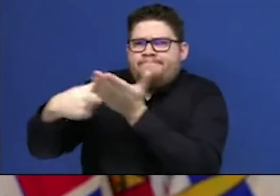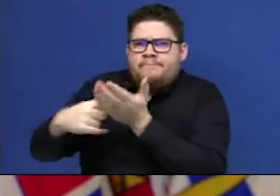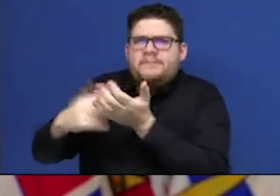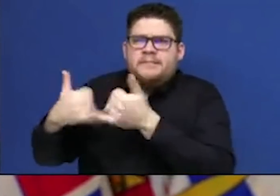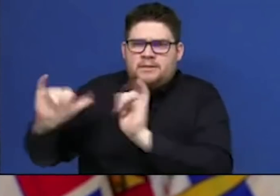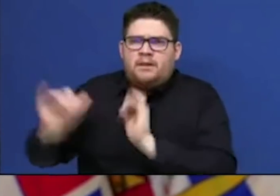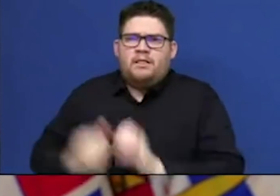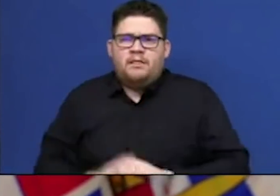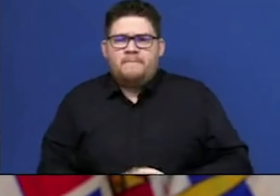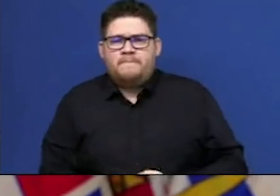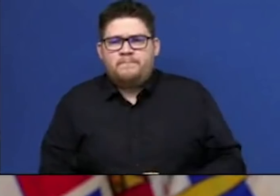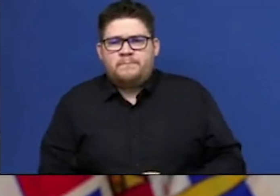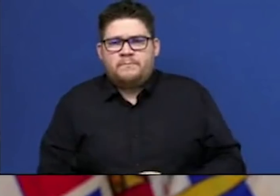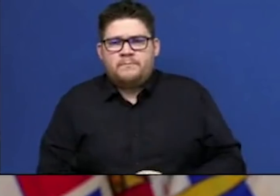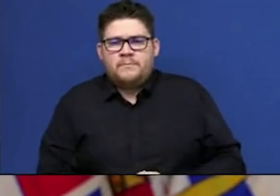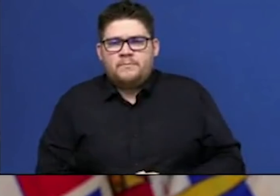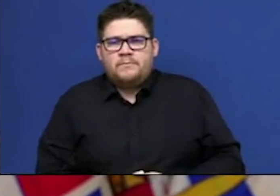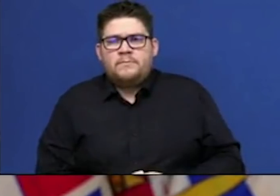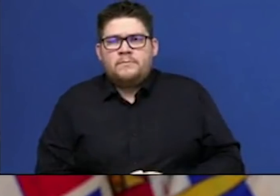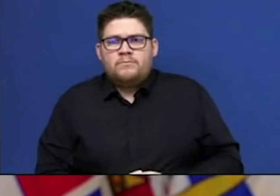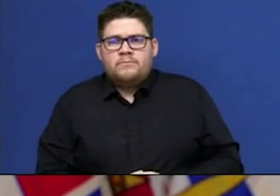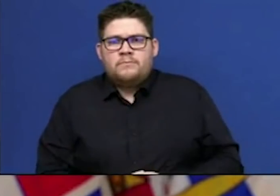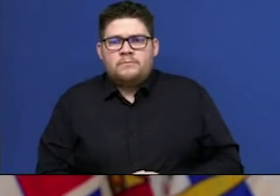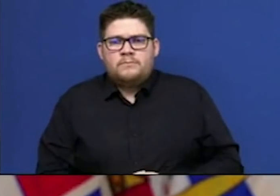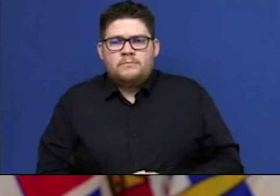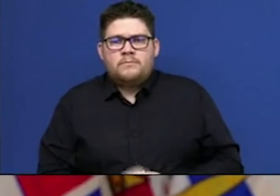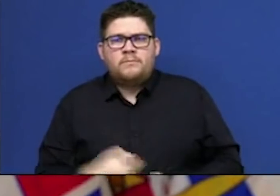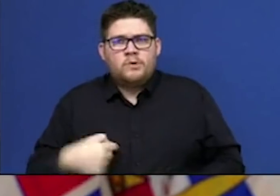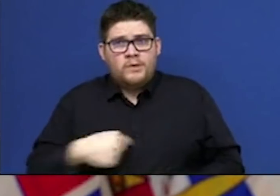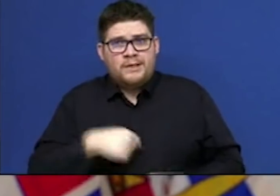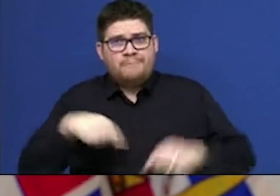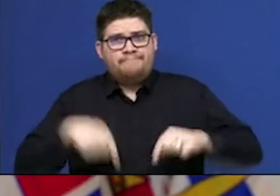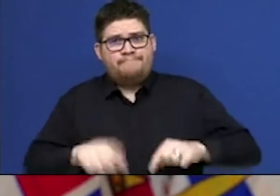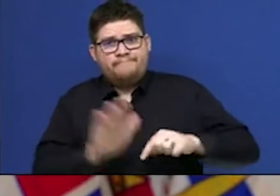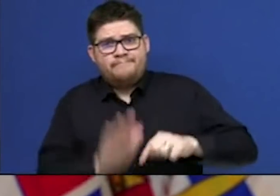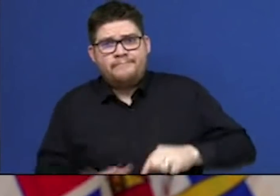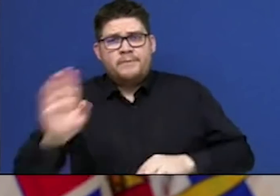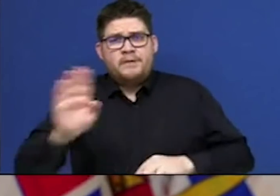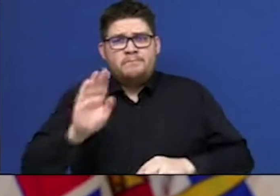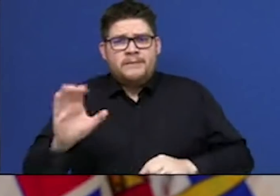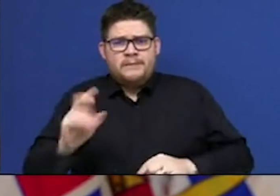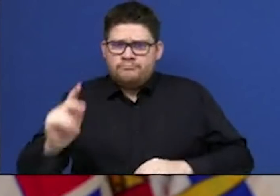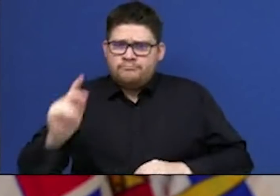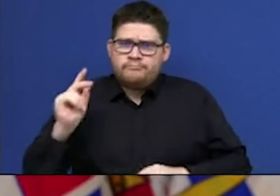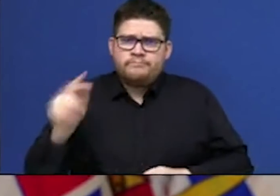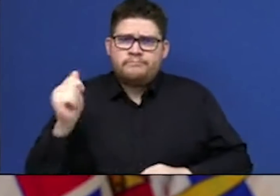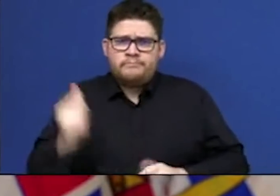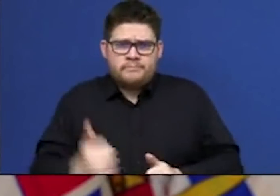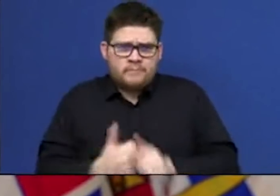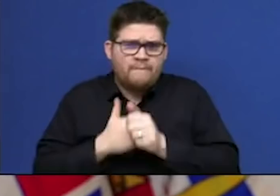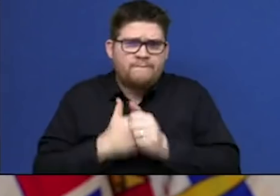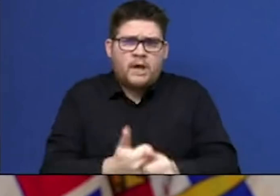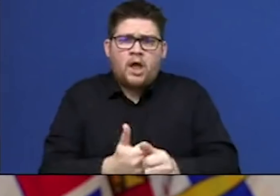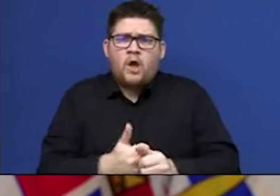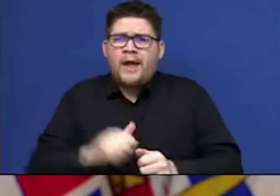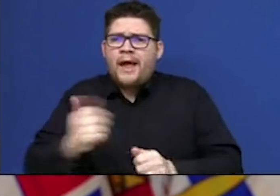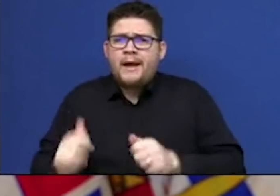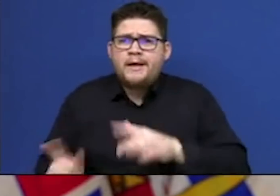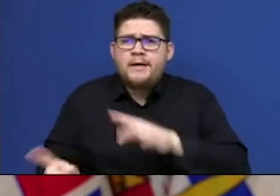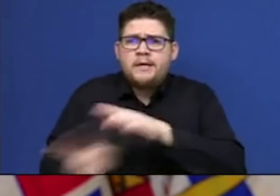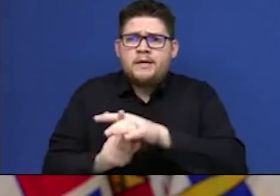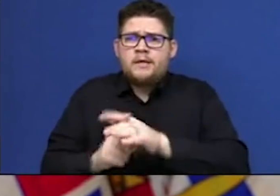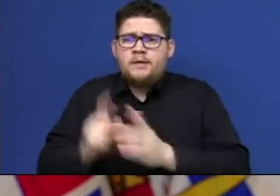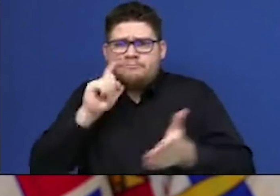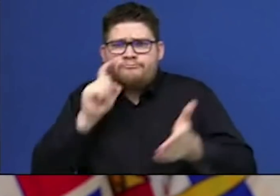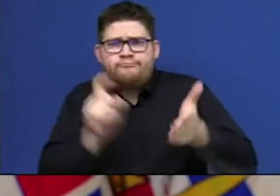are taking immediate action when we see a signal to protect health, to make sure that we understand this and that